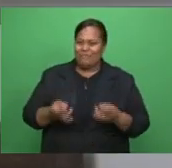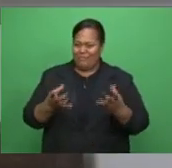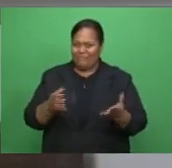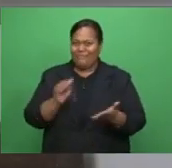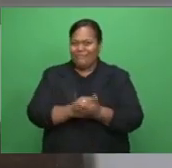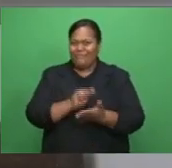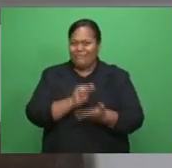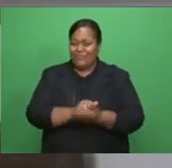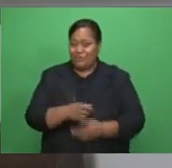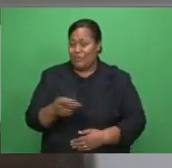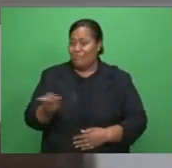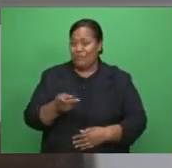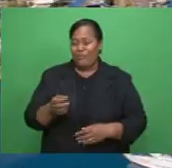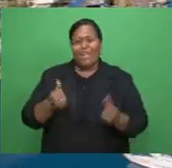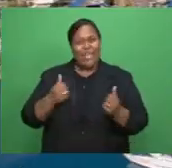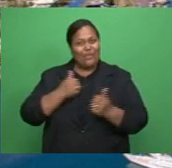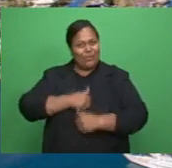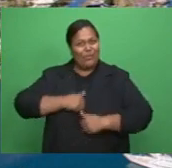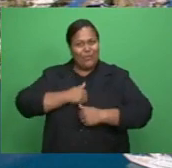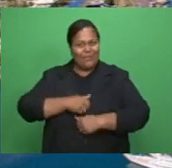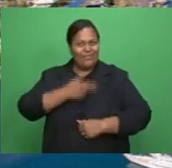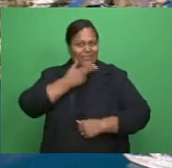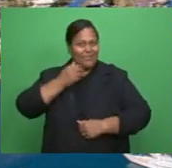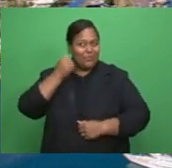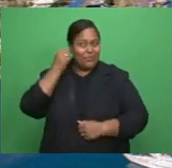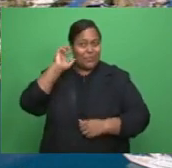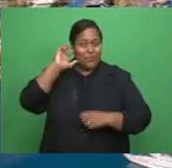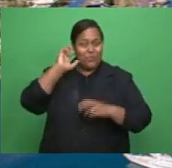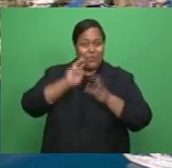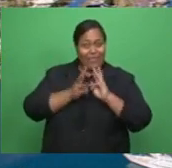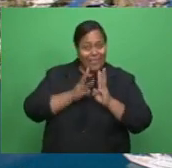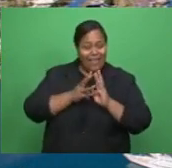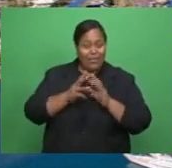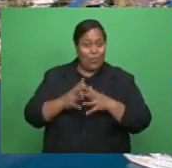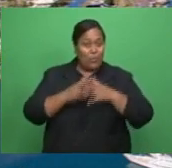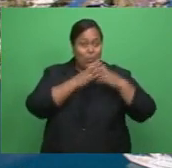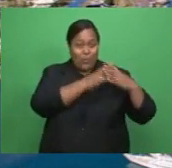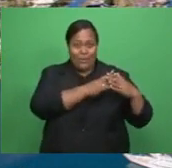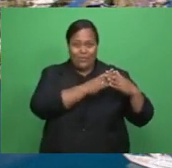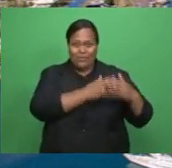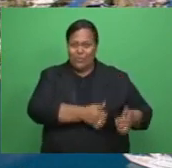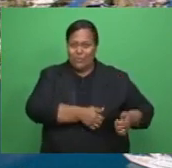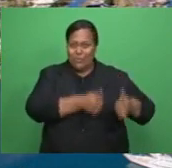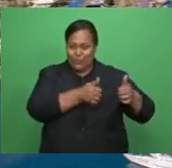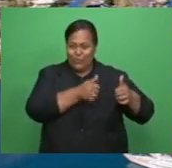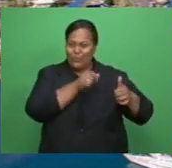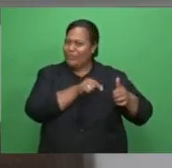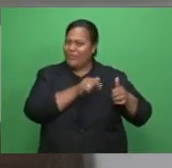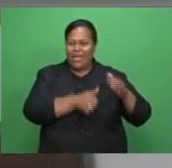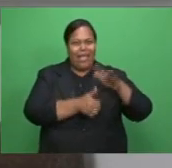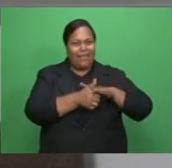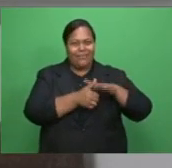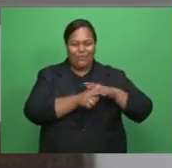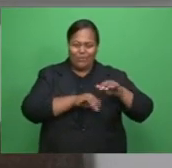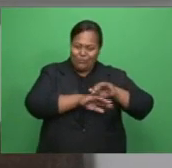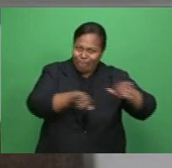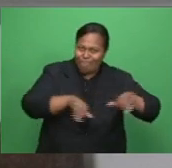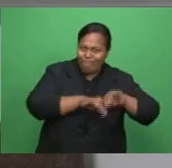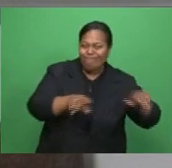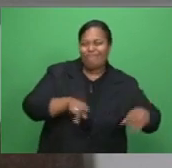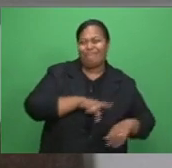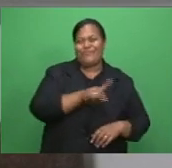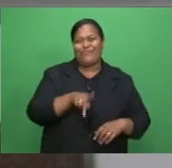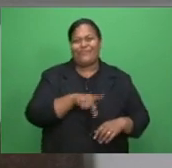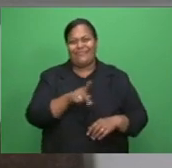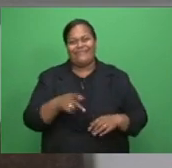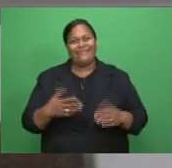both enjoyed some of the nice weather in the western properties especially. Access to the swimming pool has been really, really